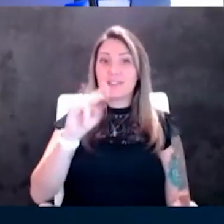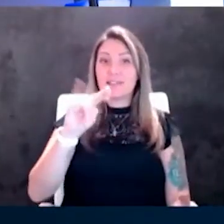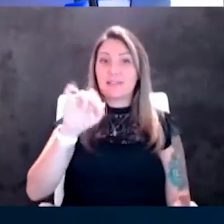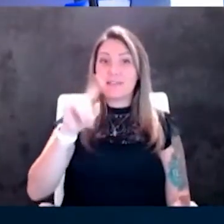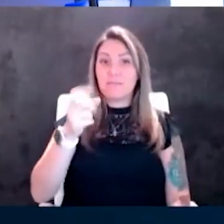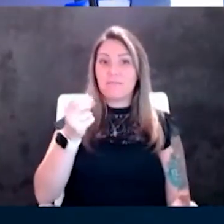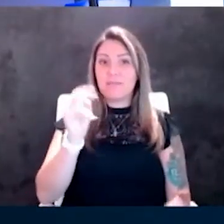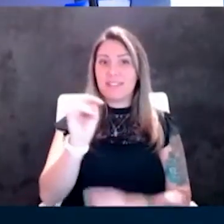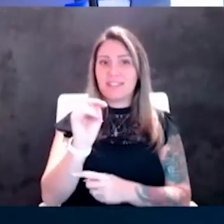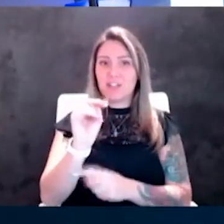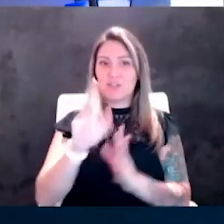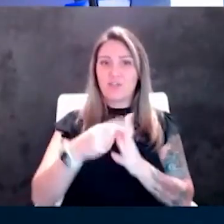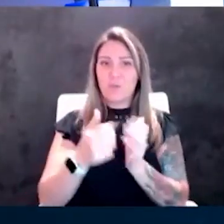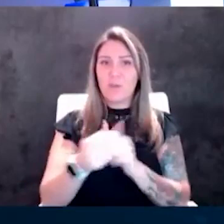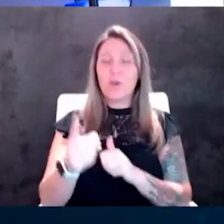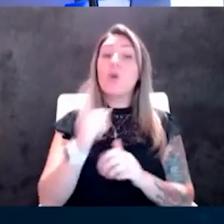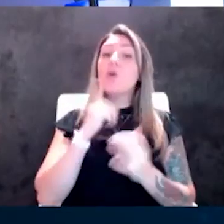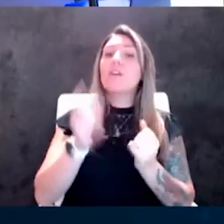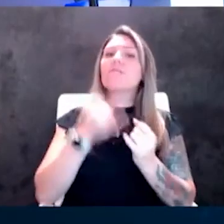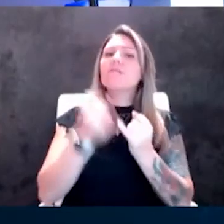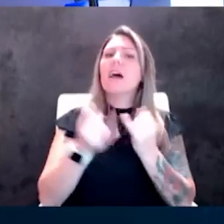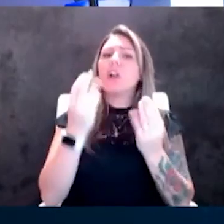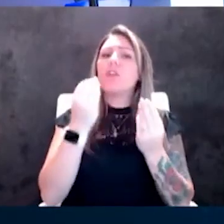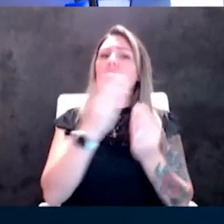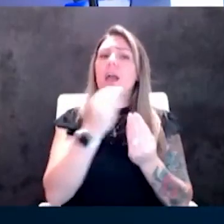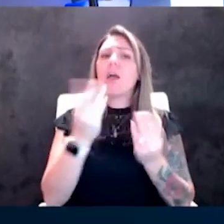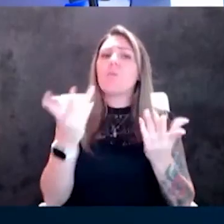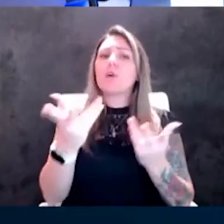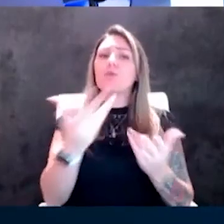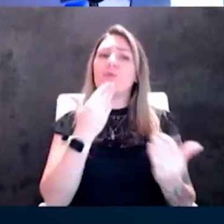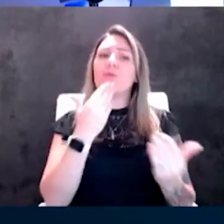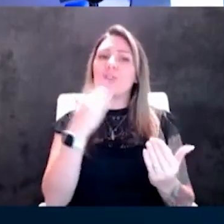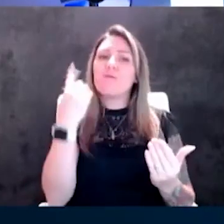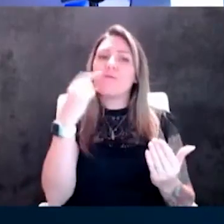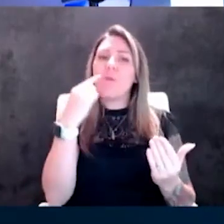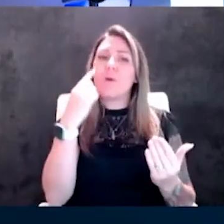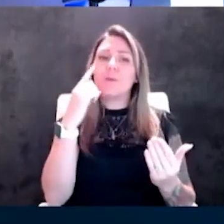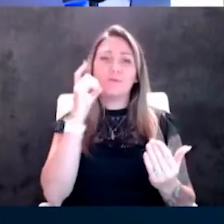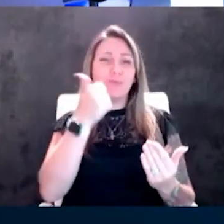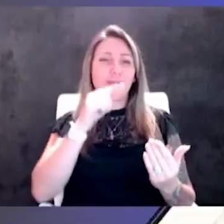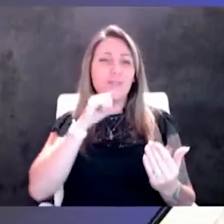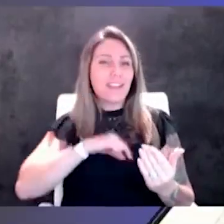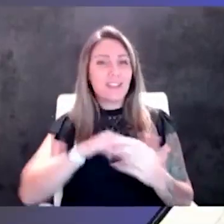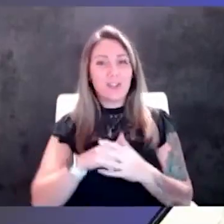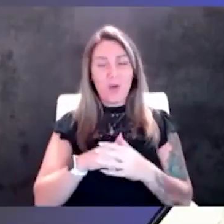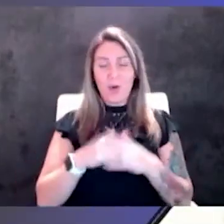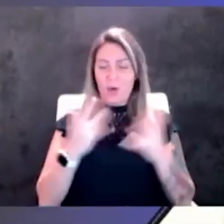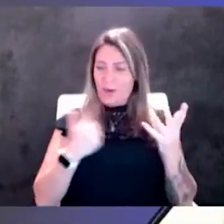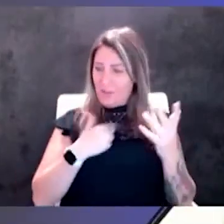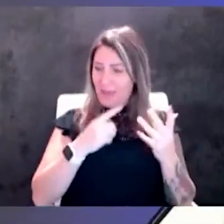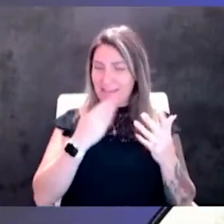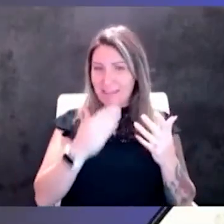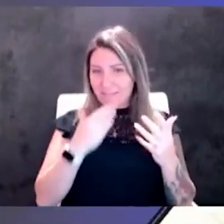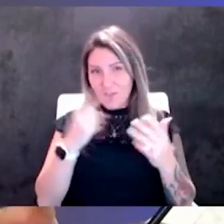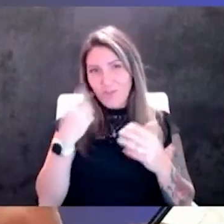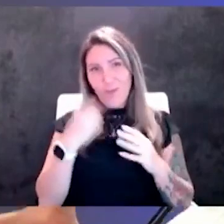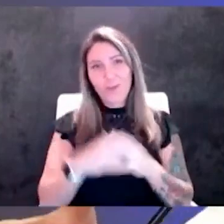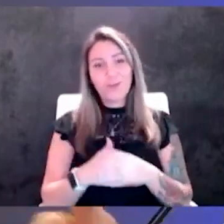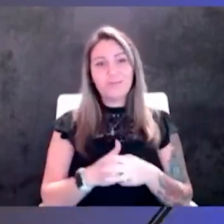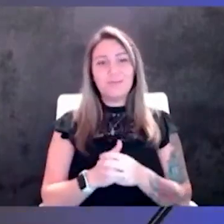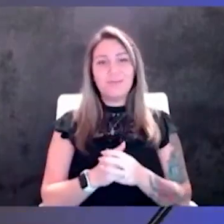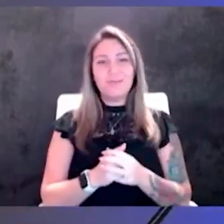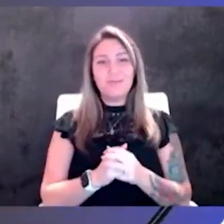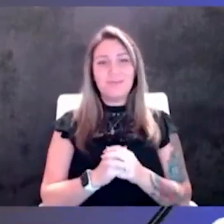way, final thought and what you're thankful for, because tomorrow's Thanksgiving. What am I thankful for? I'm thankful to be